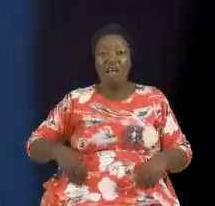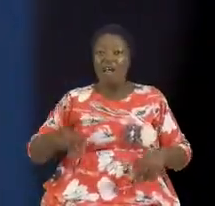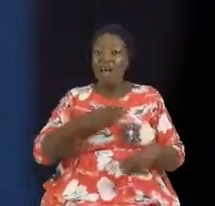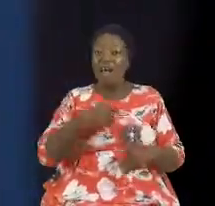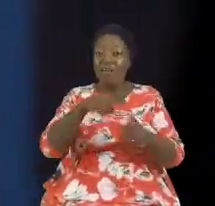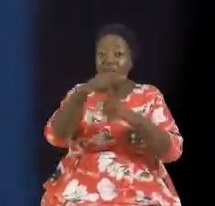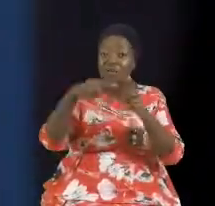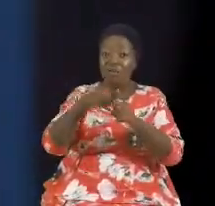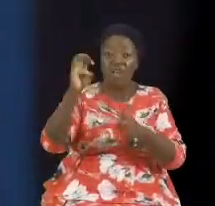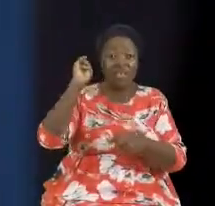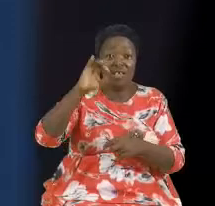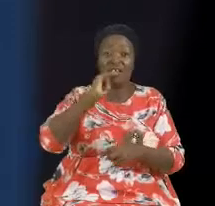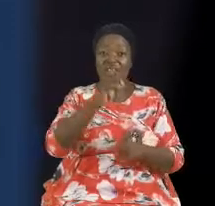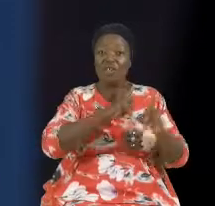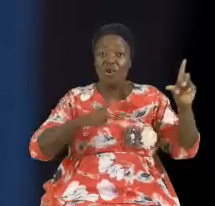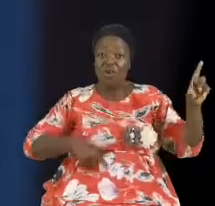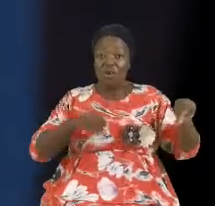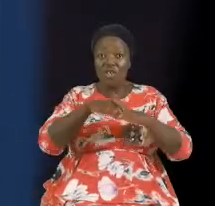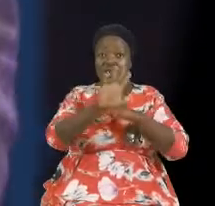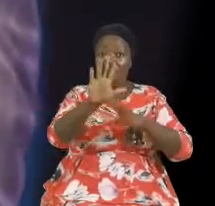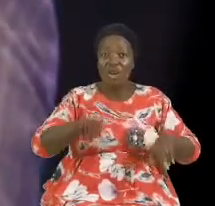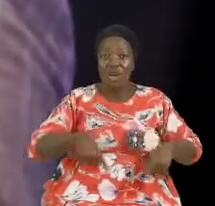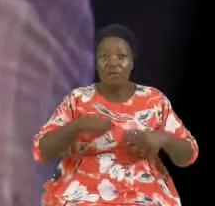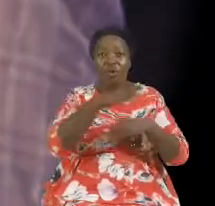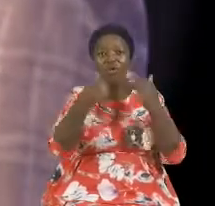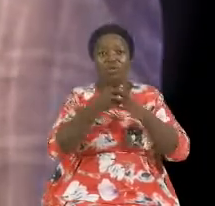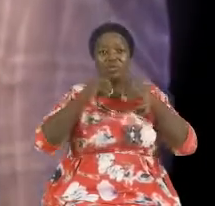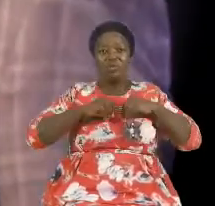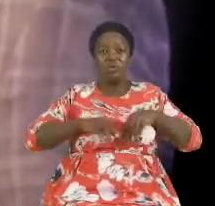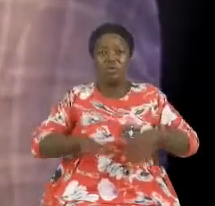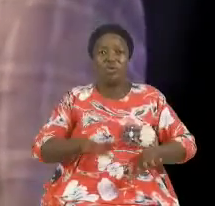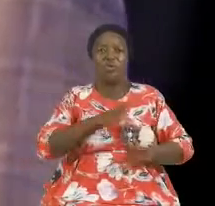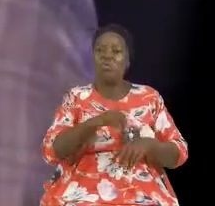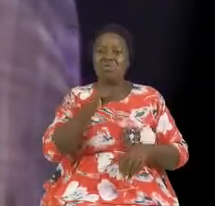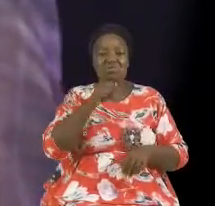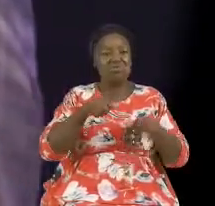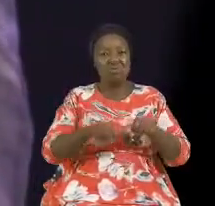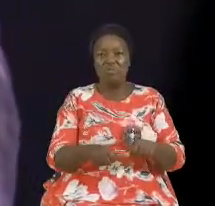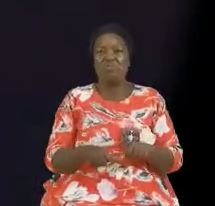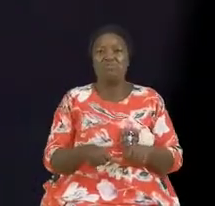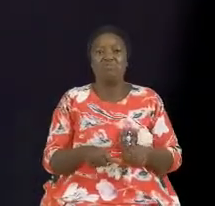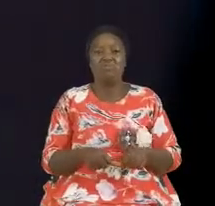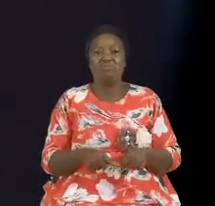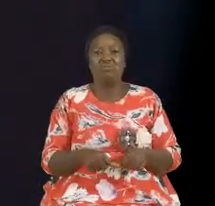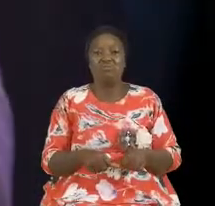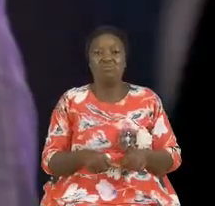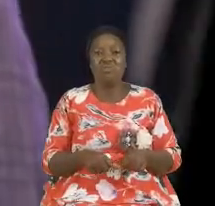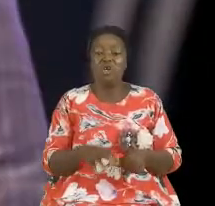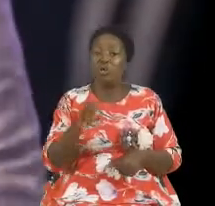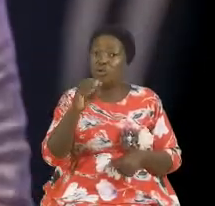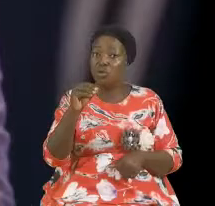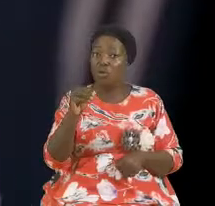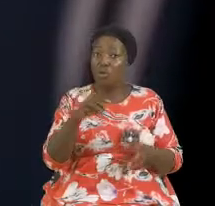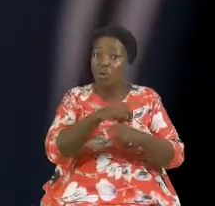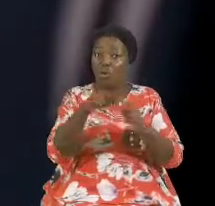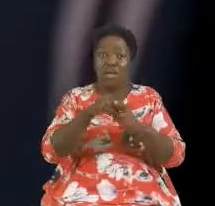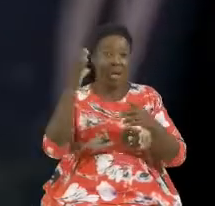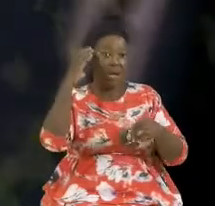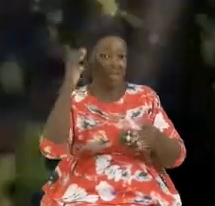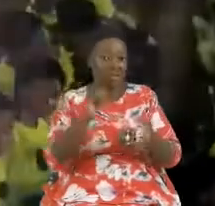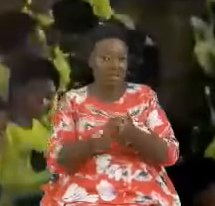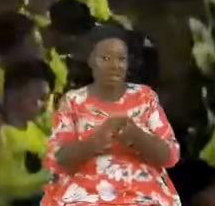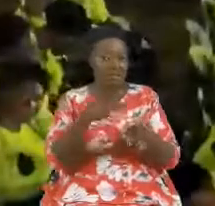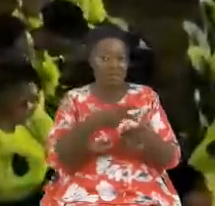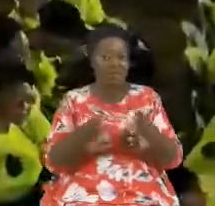Lord and Christ. And when he's Lord in your life, all that depression will not